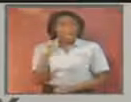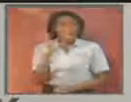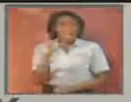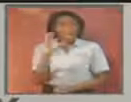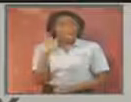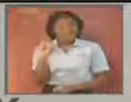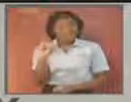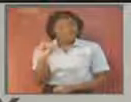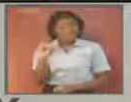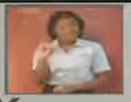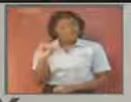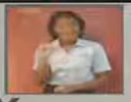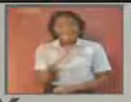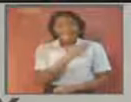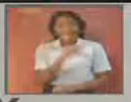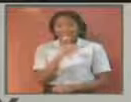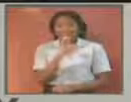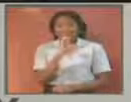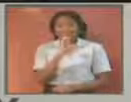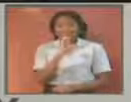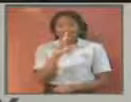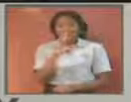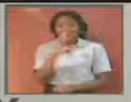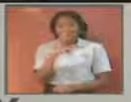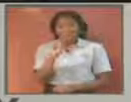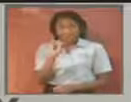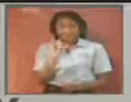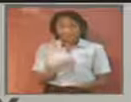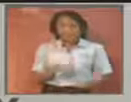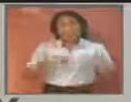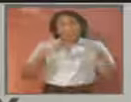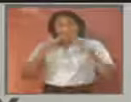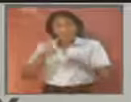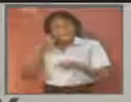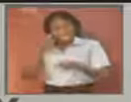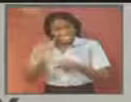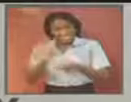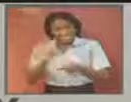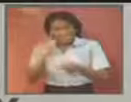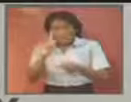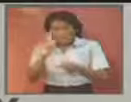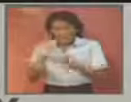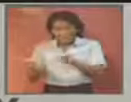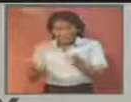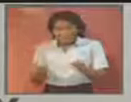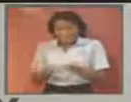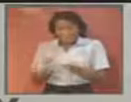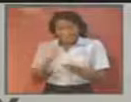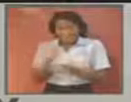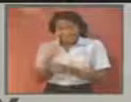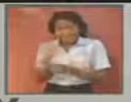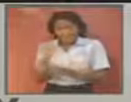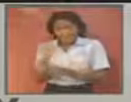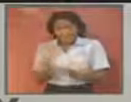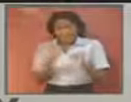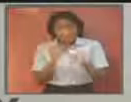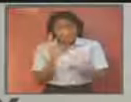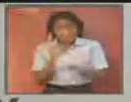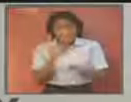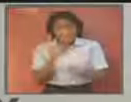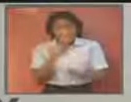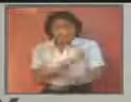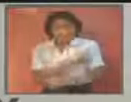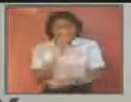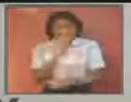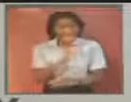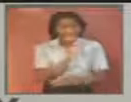Facility and at the Rio Claro Health Facility. All right, so that if you got your first dose at Mayaro or if you got your